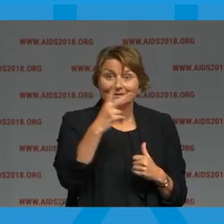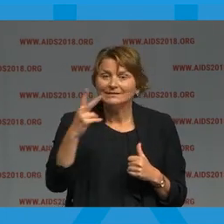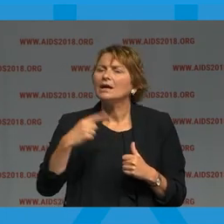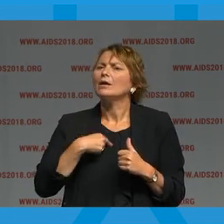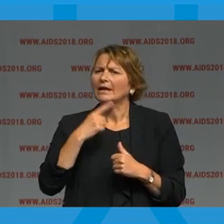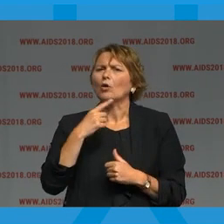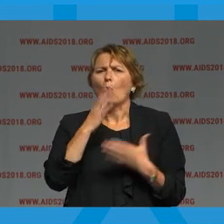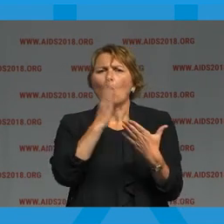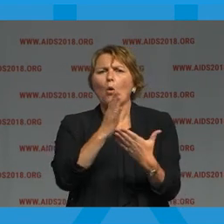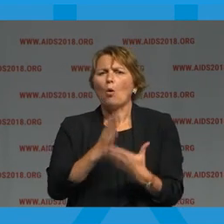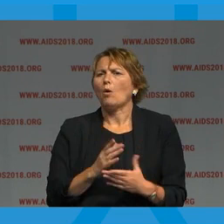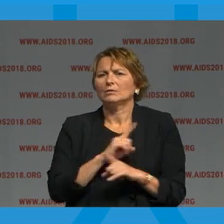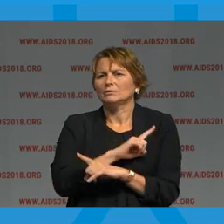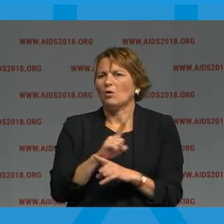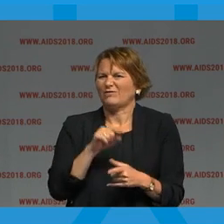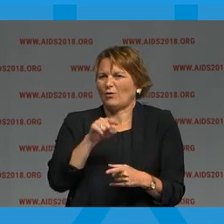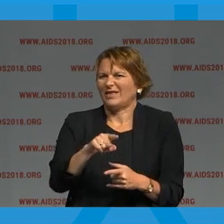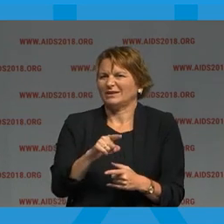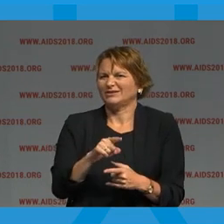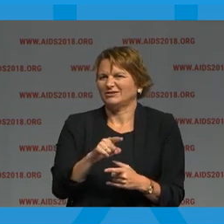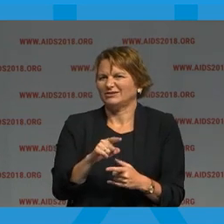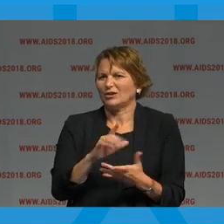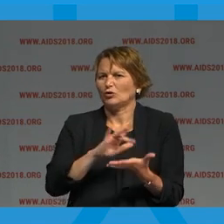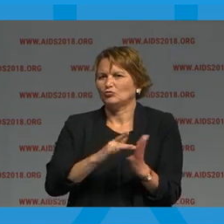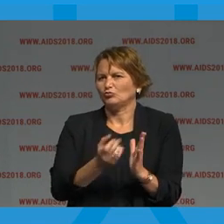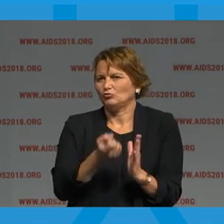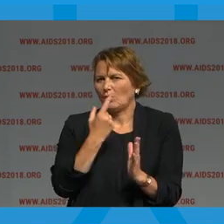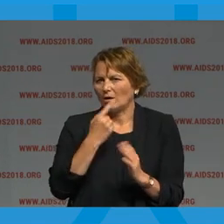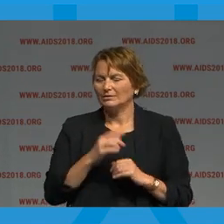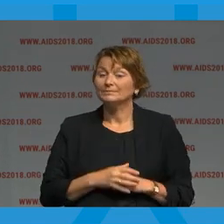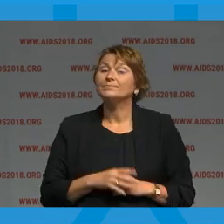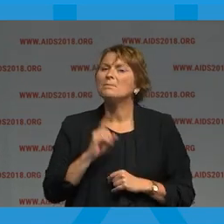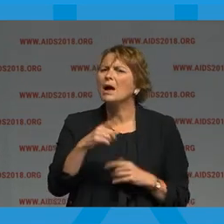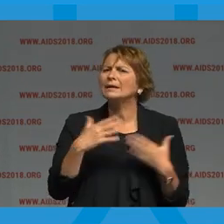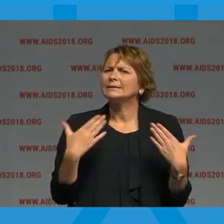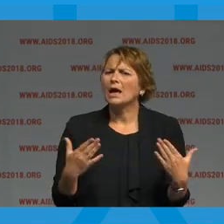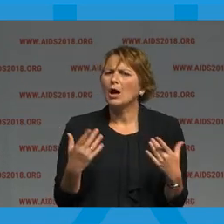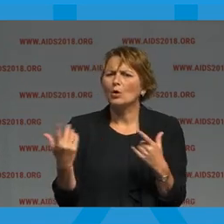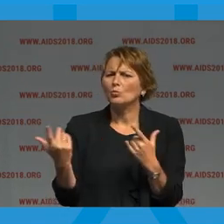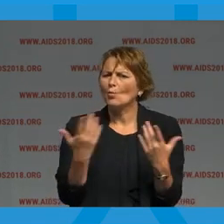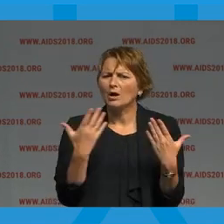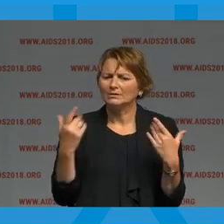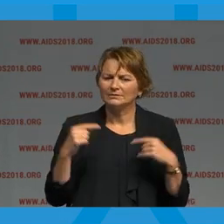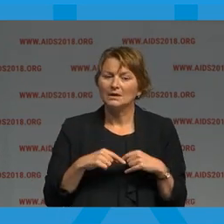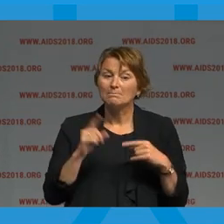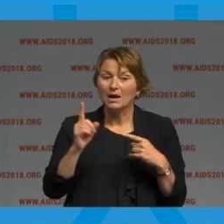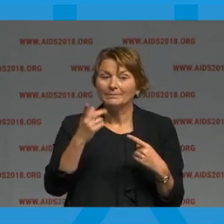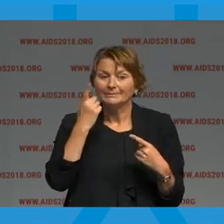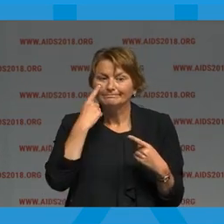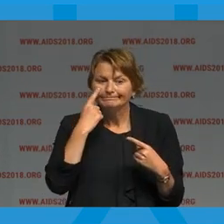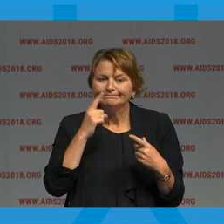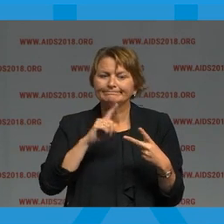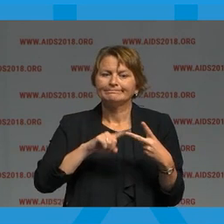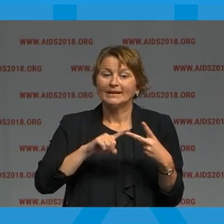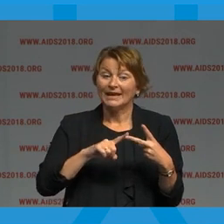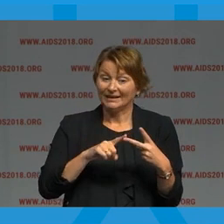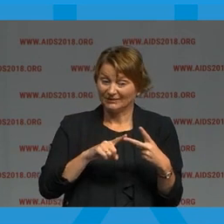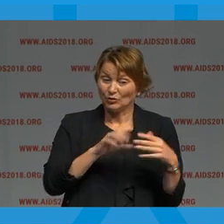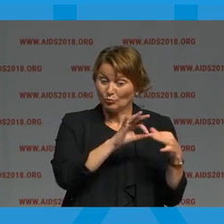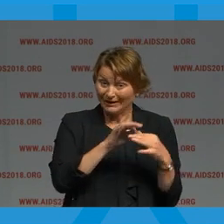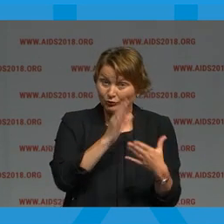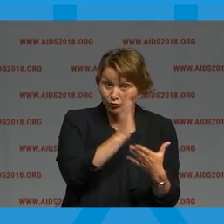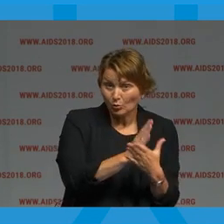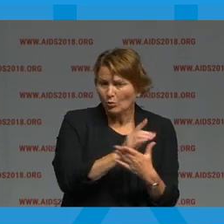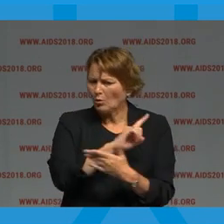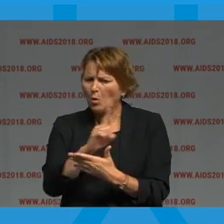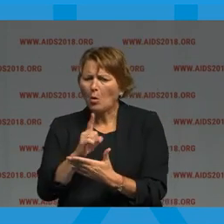regards to this drug. So what to do? We need to be cautious. Is this relationship true, or is it just a coincidence? If this is true,